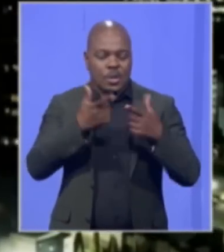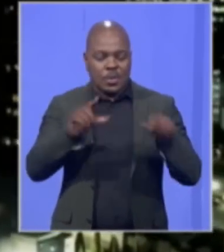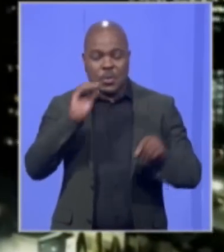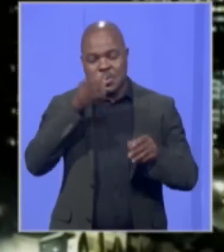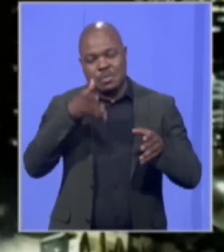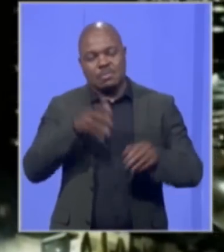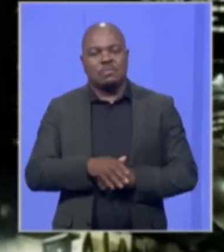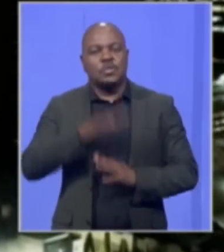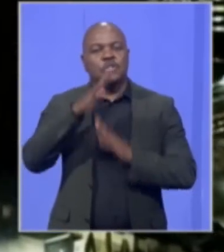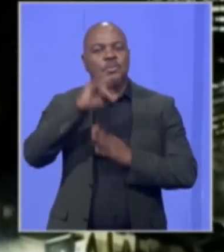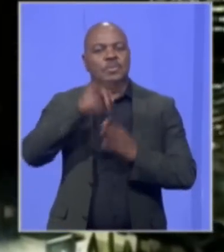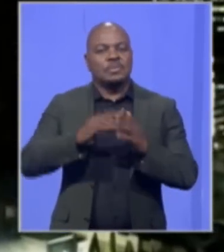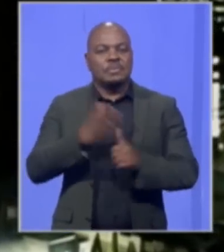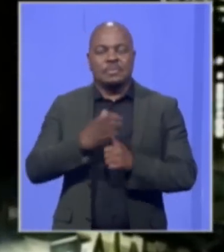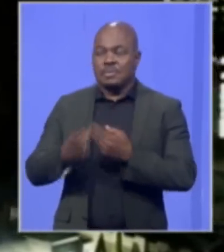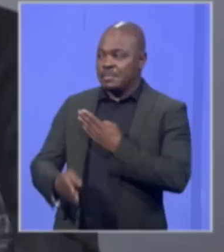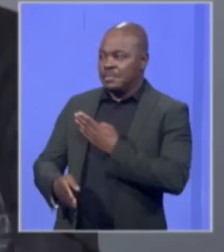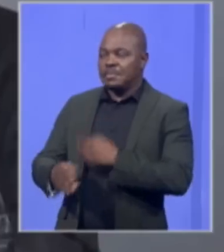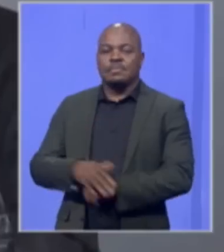tse itlhommeng pele.